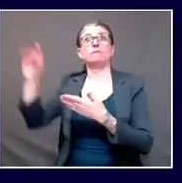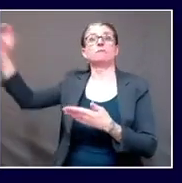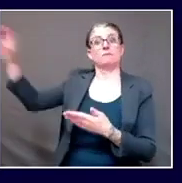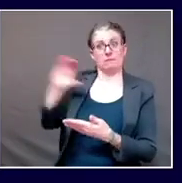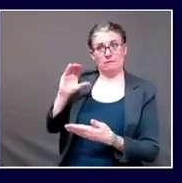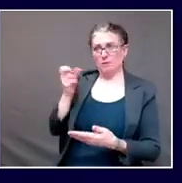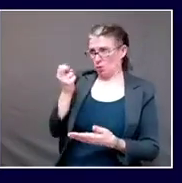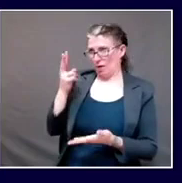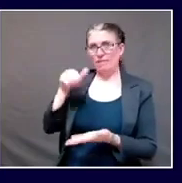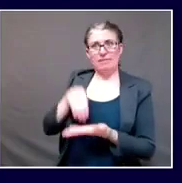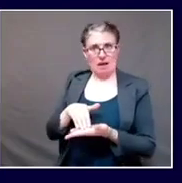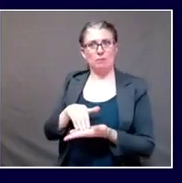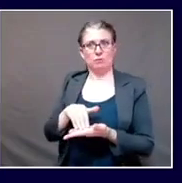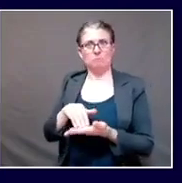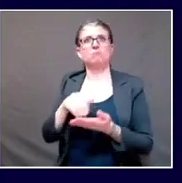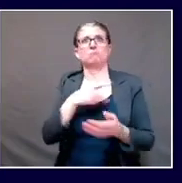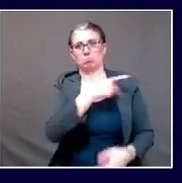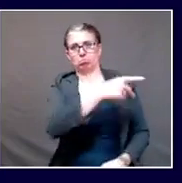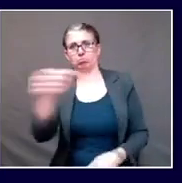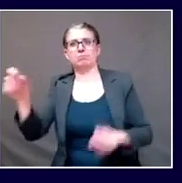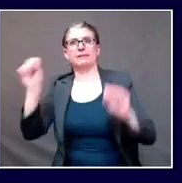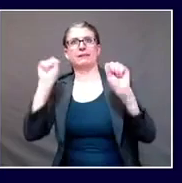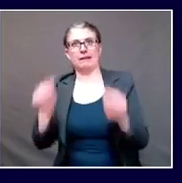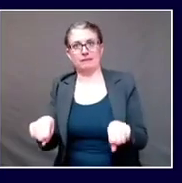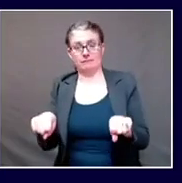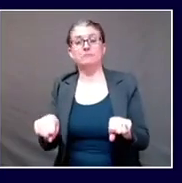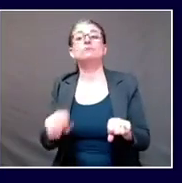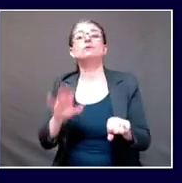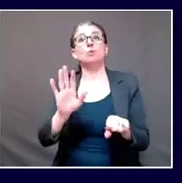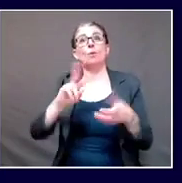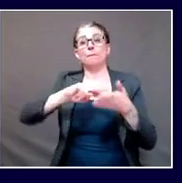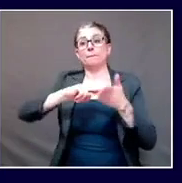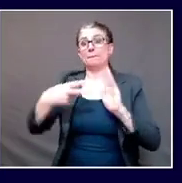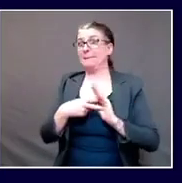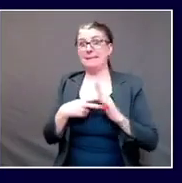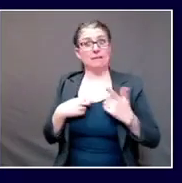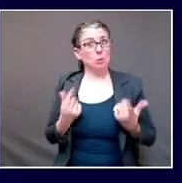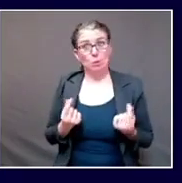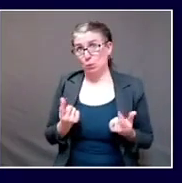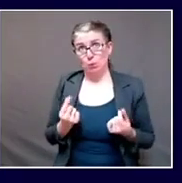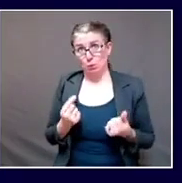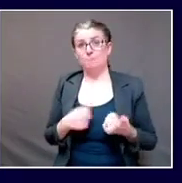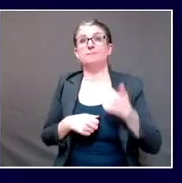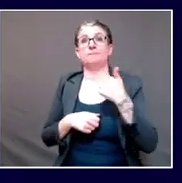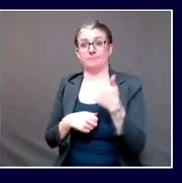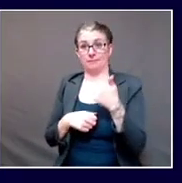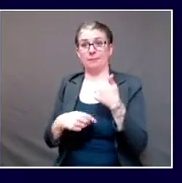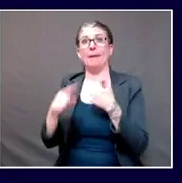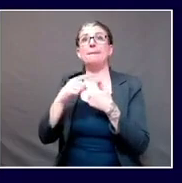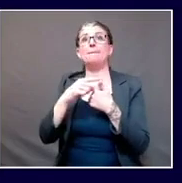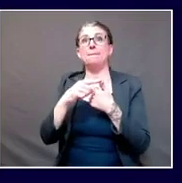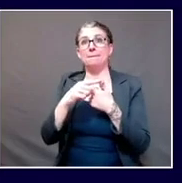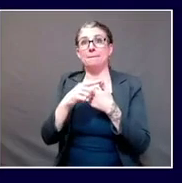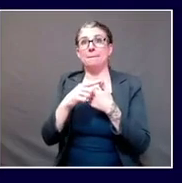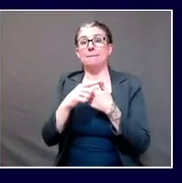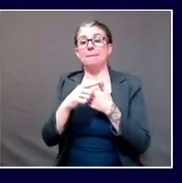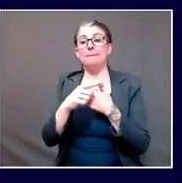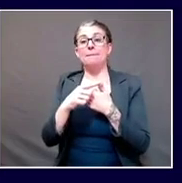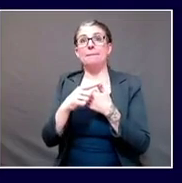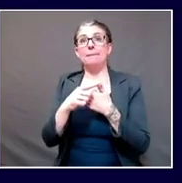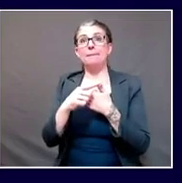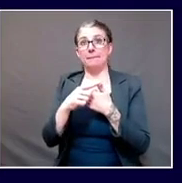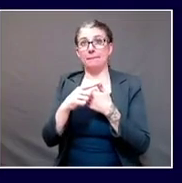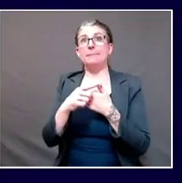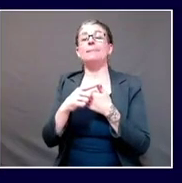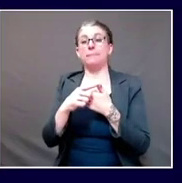two-dose series. Operation Warp Speed and the U.S. CDC have additionally told us that they will, on their